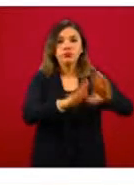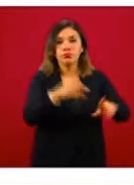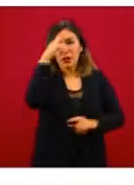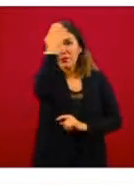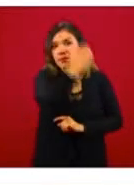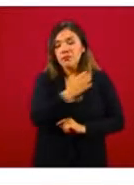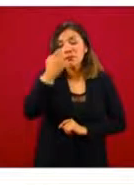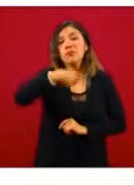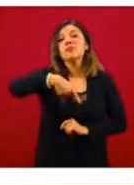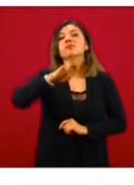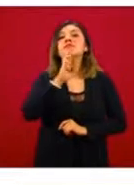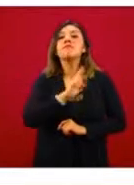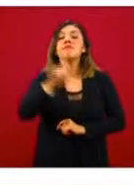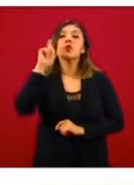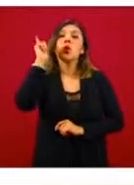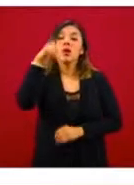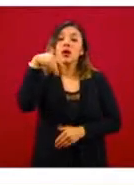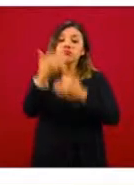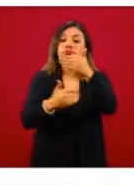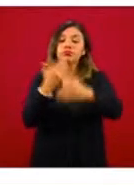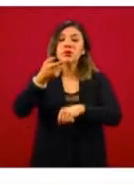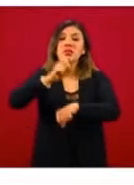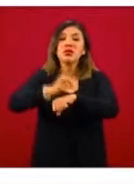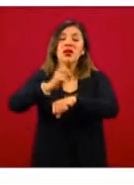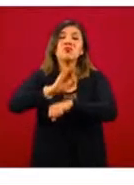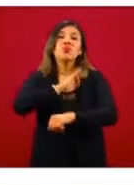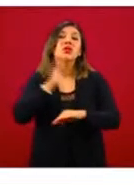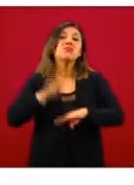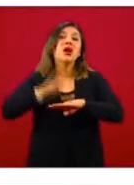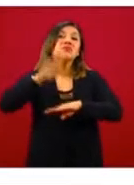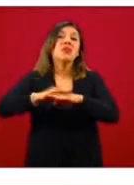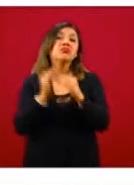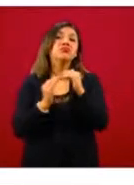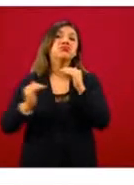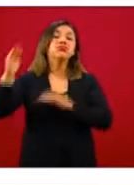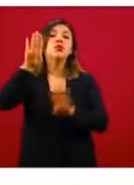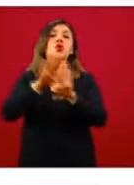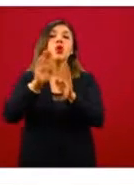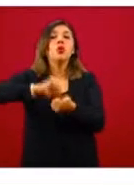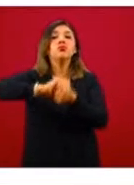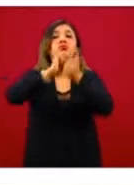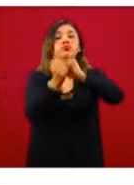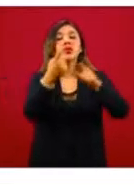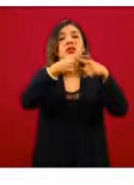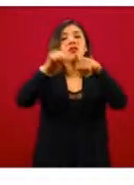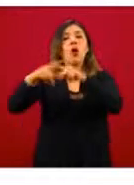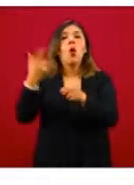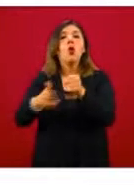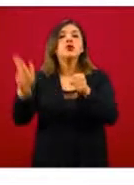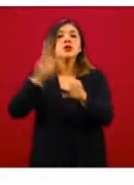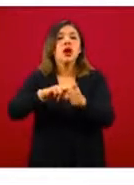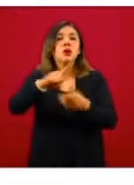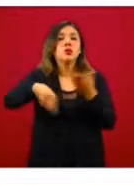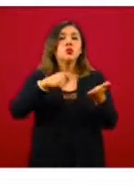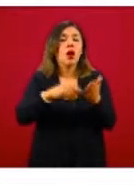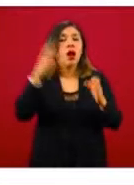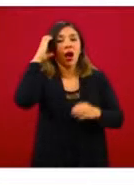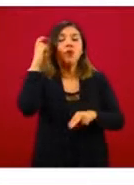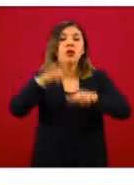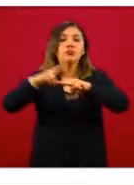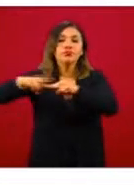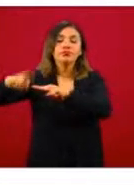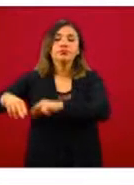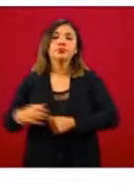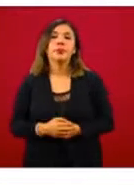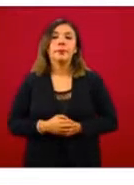receive patients. What is ideal is that over the next few days, with hospital retrofitting, there will still be more